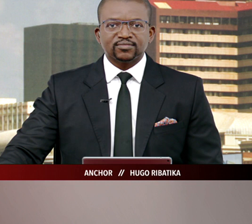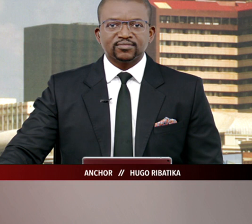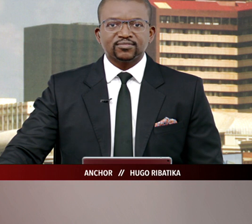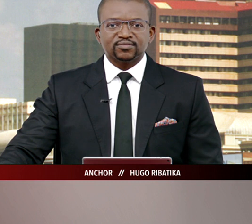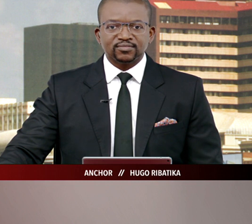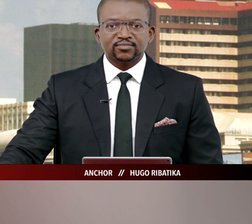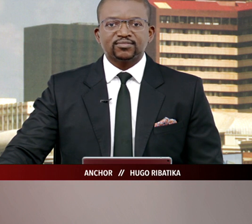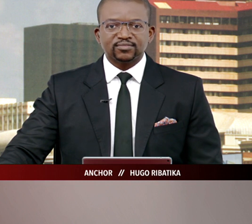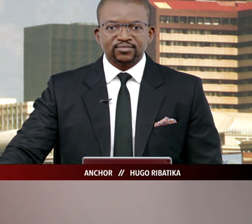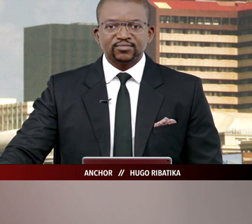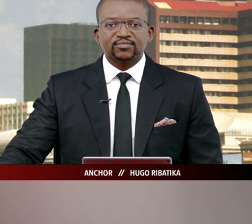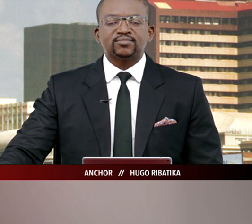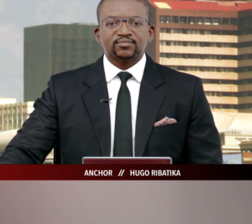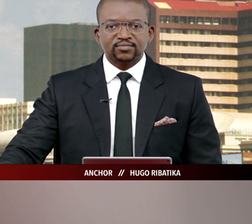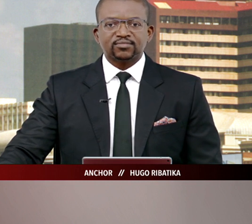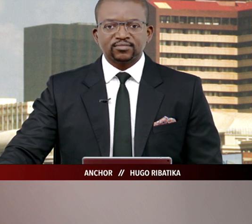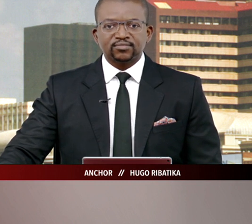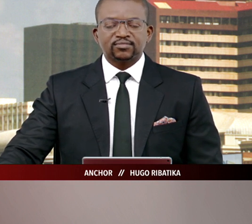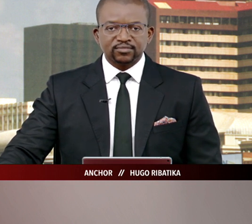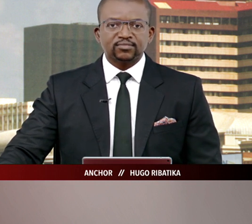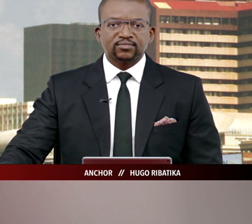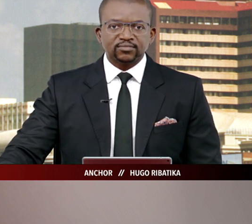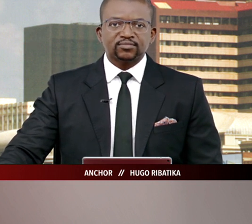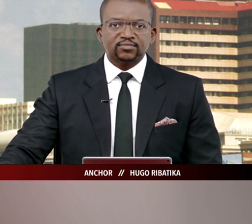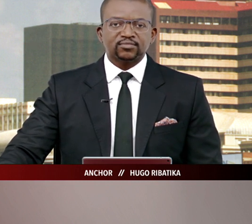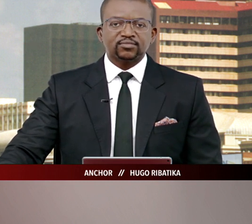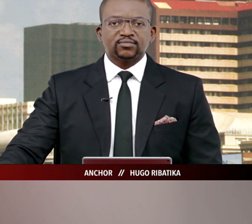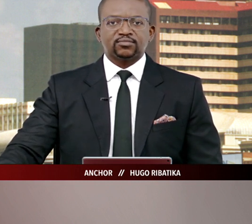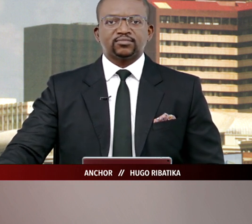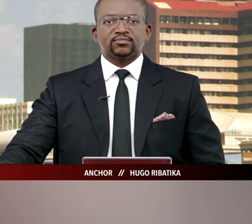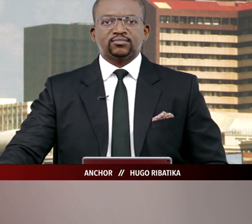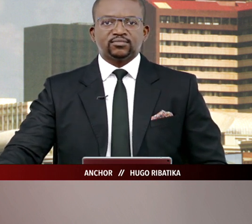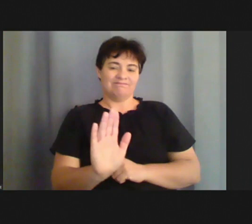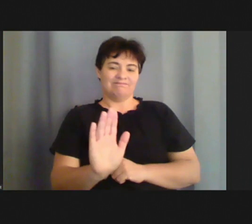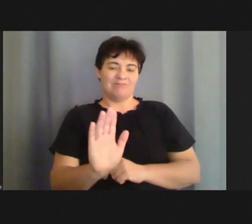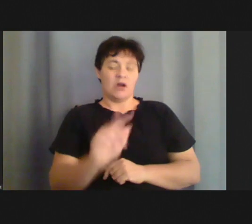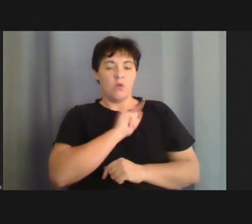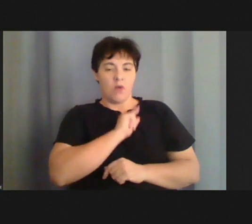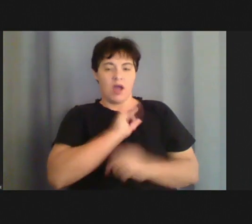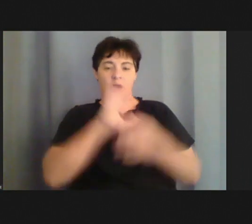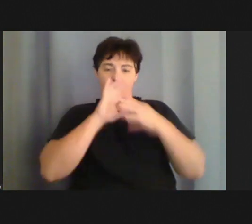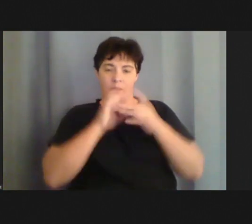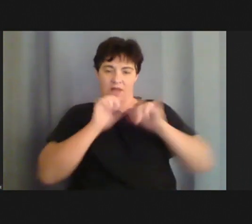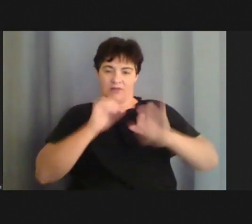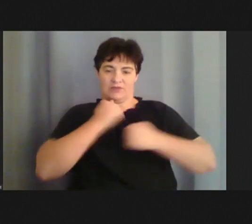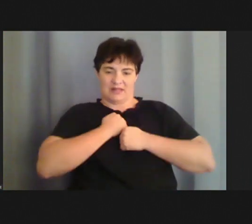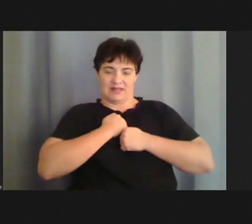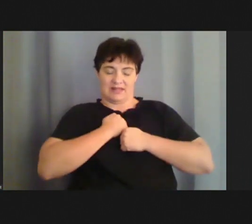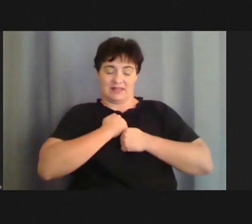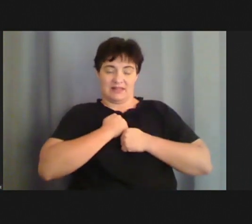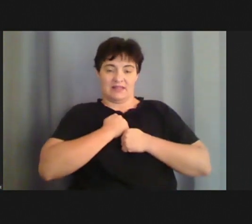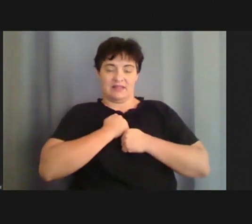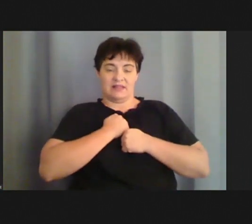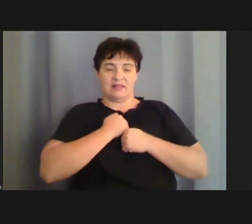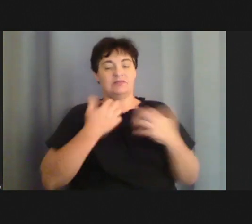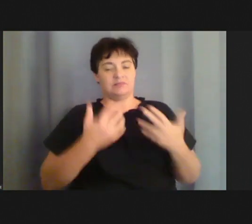across as I speak for deaf people or represent deaf people. I'm speaking it as my home language, and obviously,